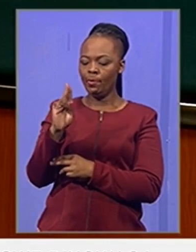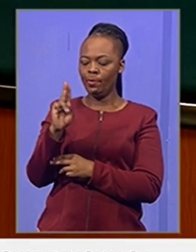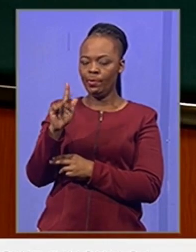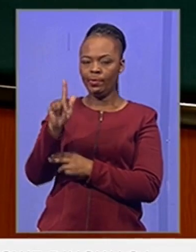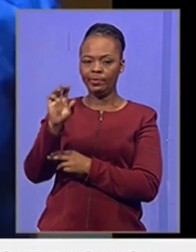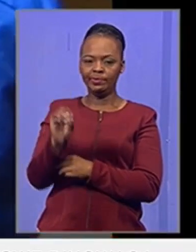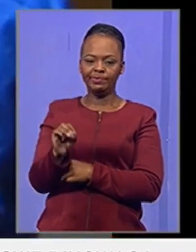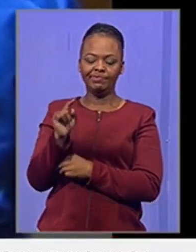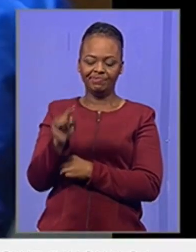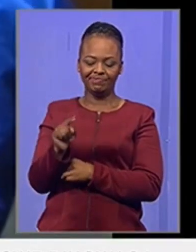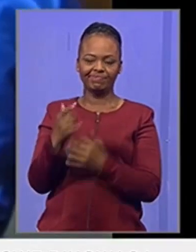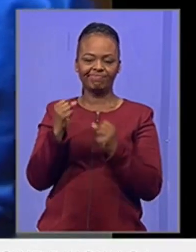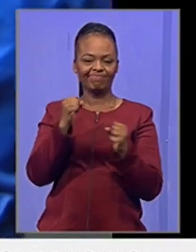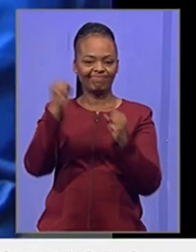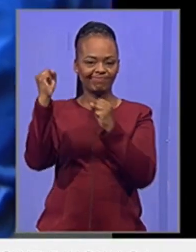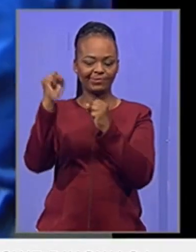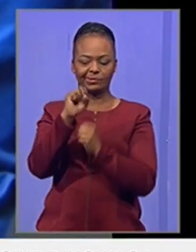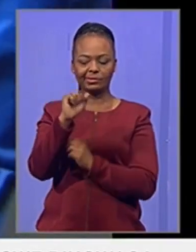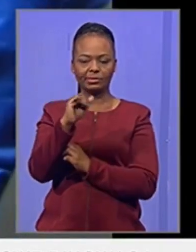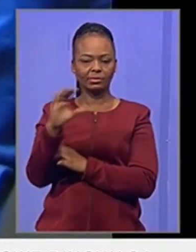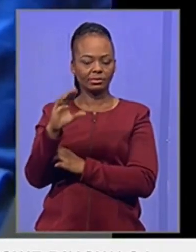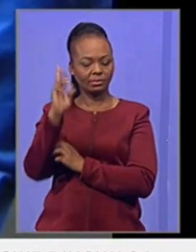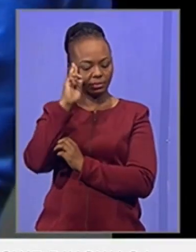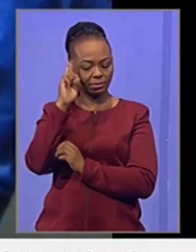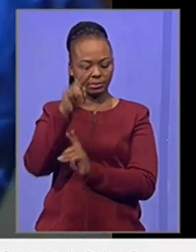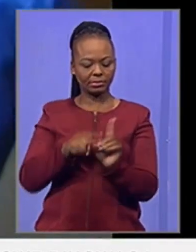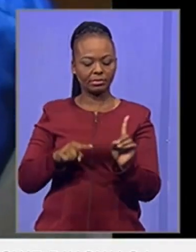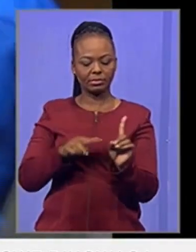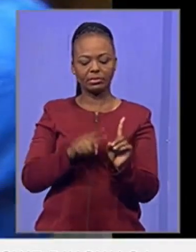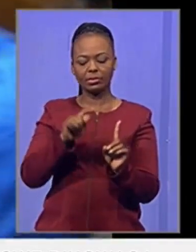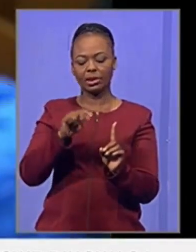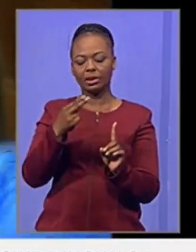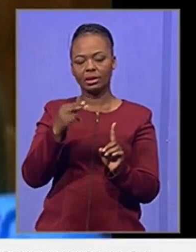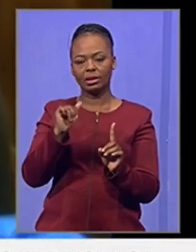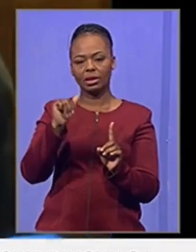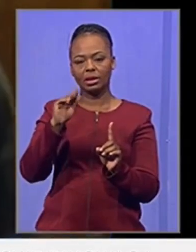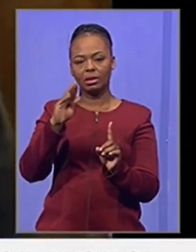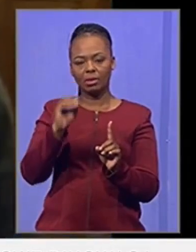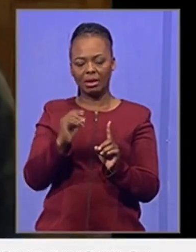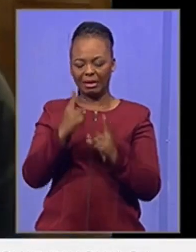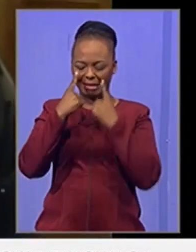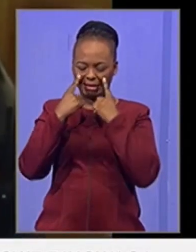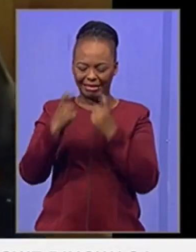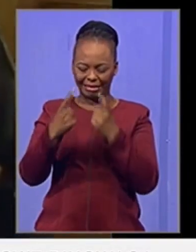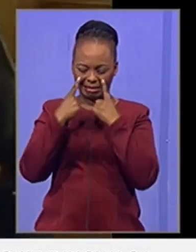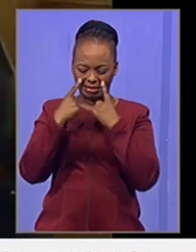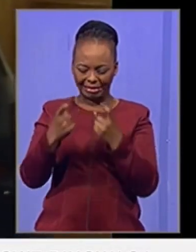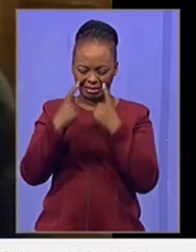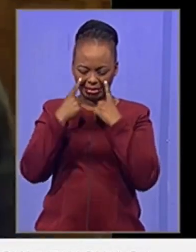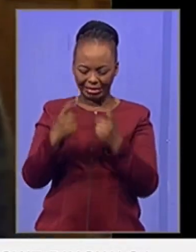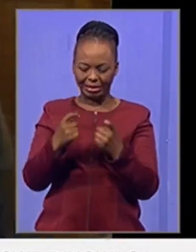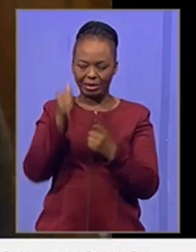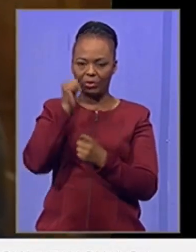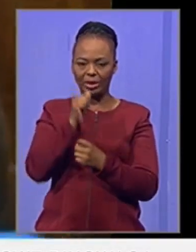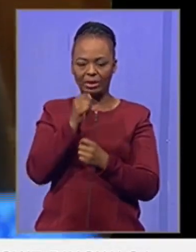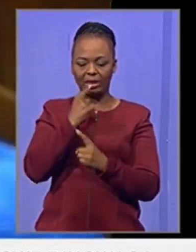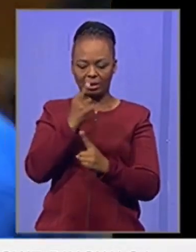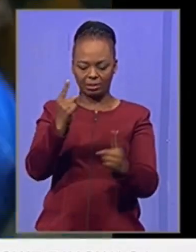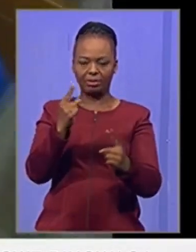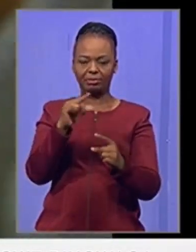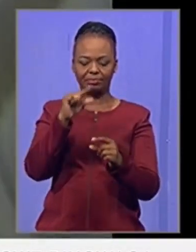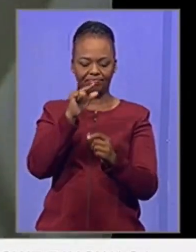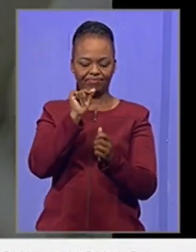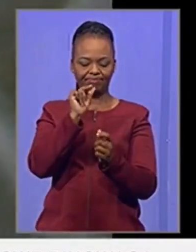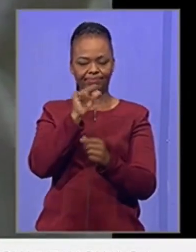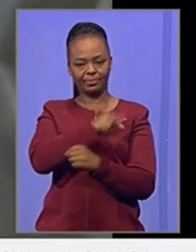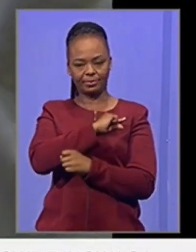bosetšhaba SABC o gopola ka mo Thabo Bester a ileng a thubega ka selelo ka teng fa a na le bagana le magistrata. O